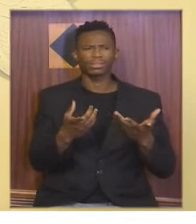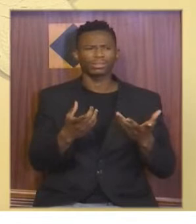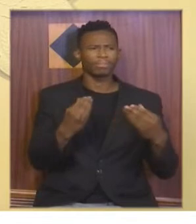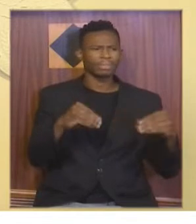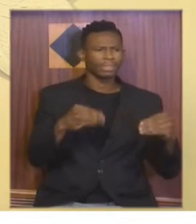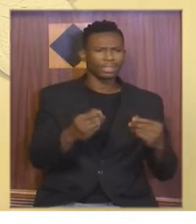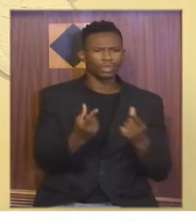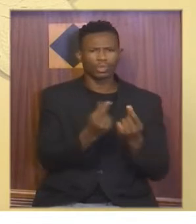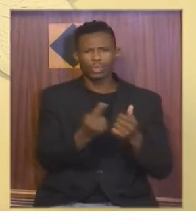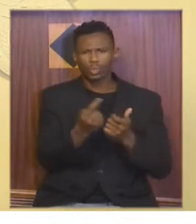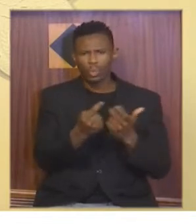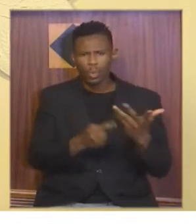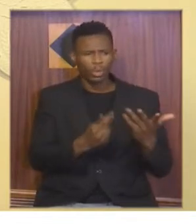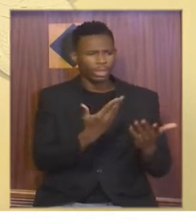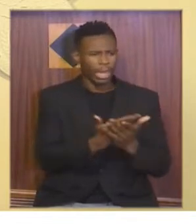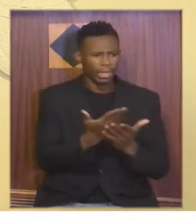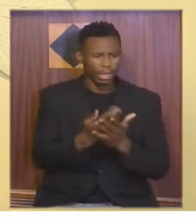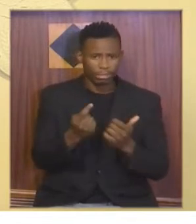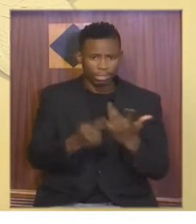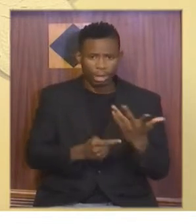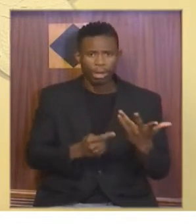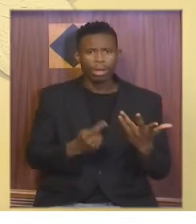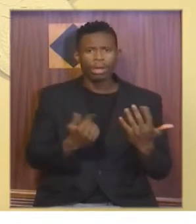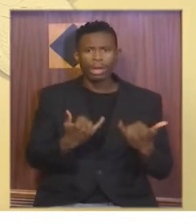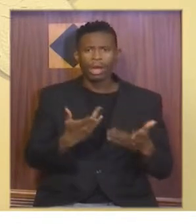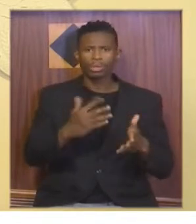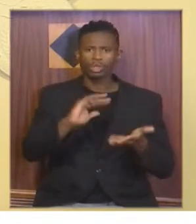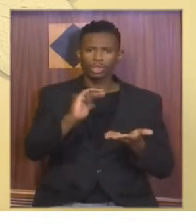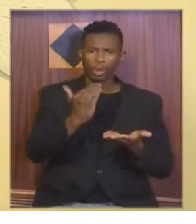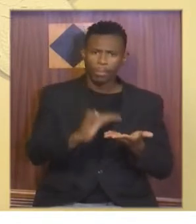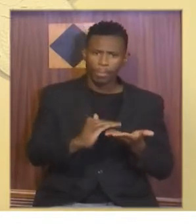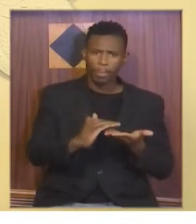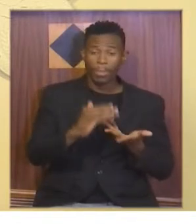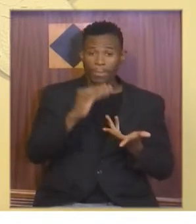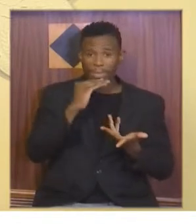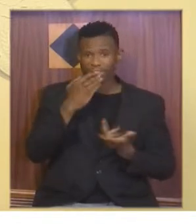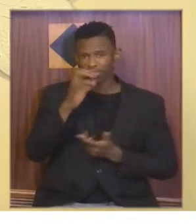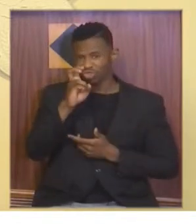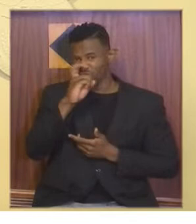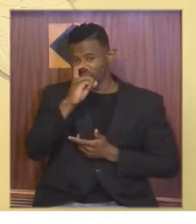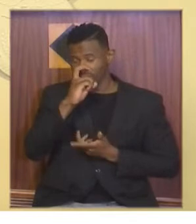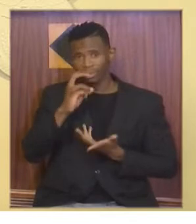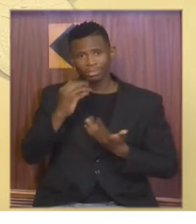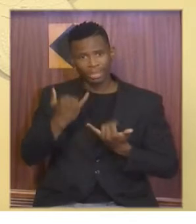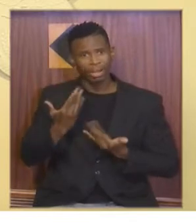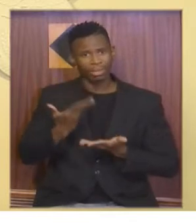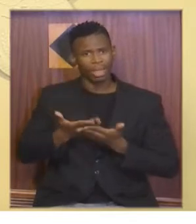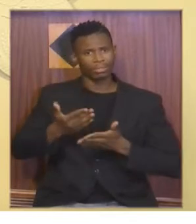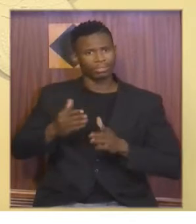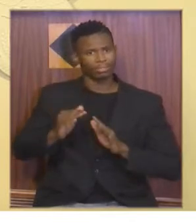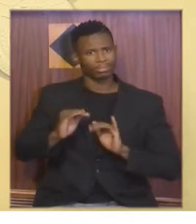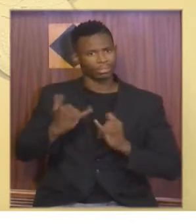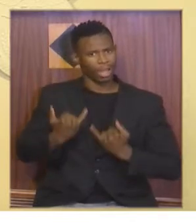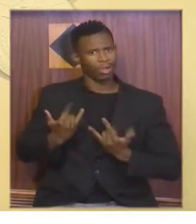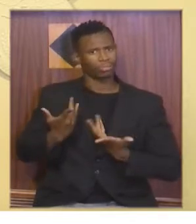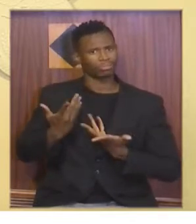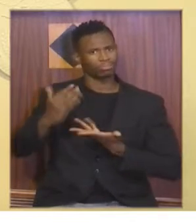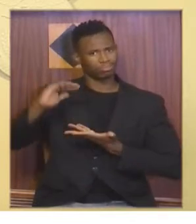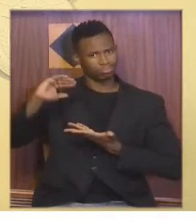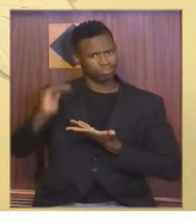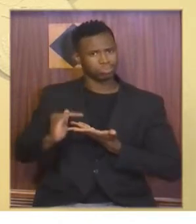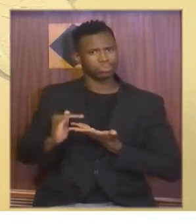lifted. We are now able to ease the restrictions even further.